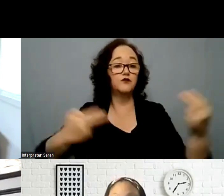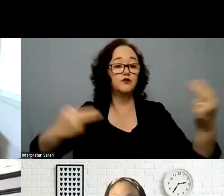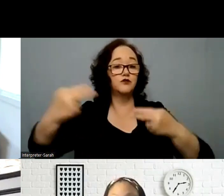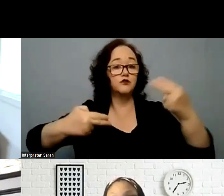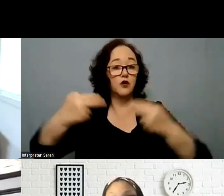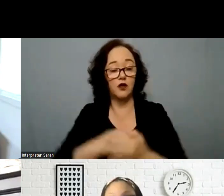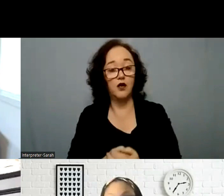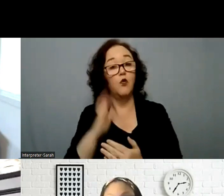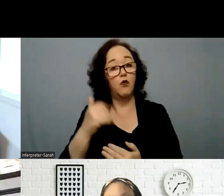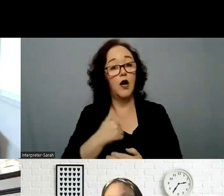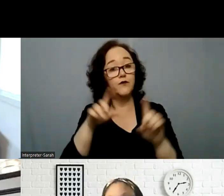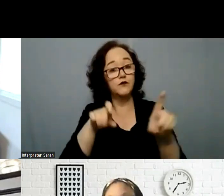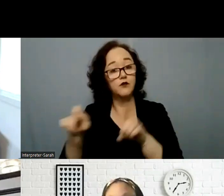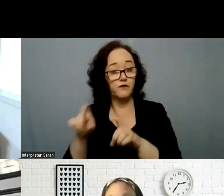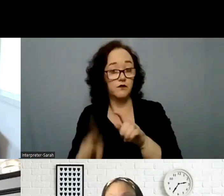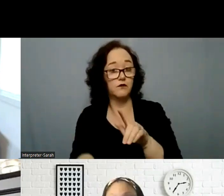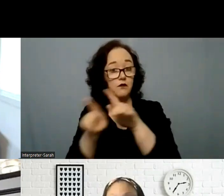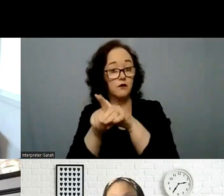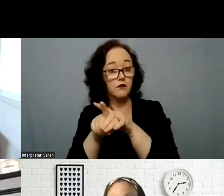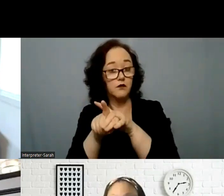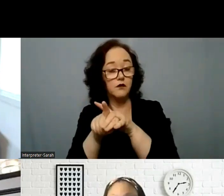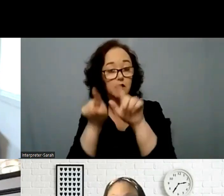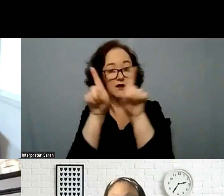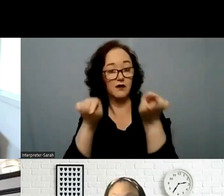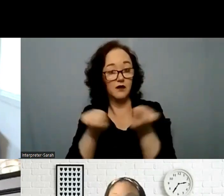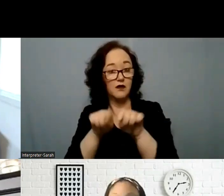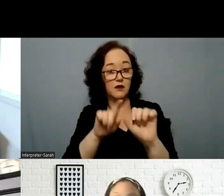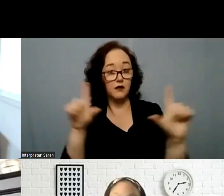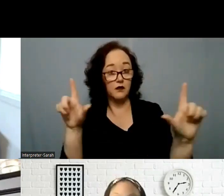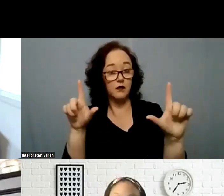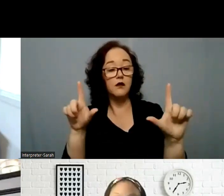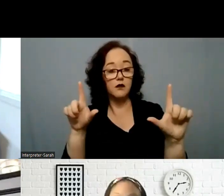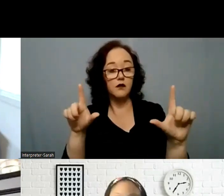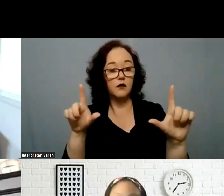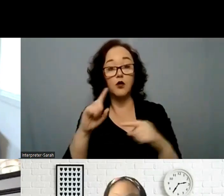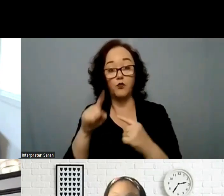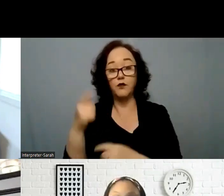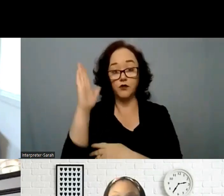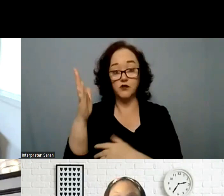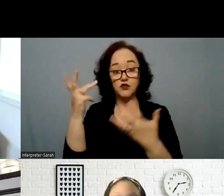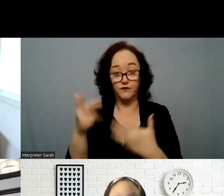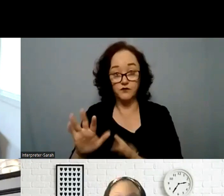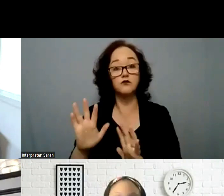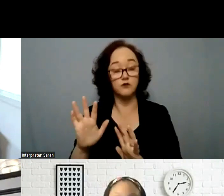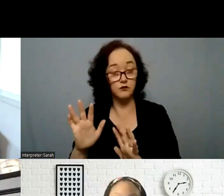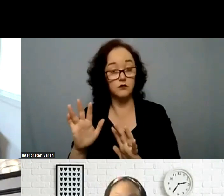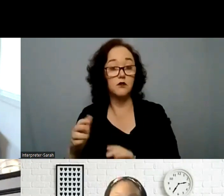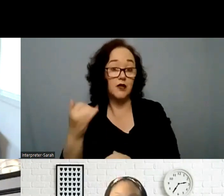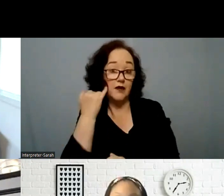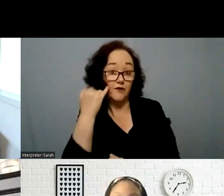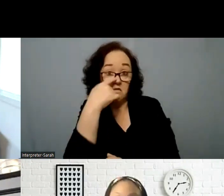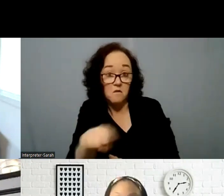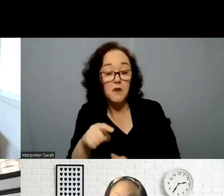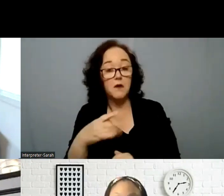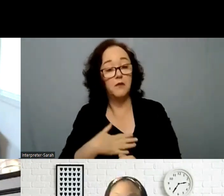a survey that'll pop up in your window after the presentation has concluded. If you all could please share your thoughts